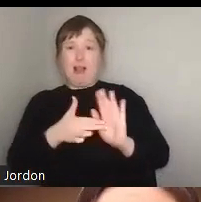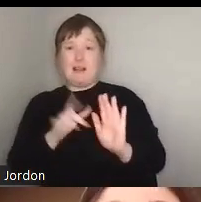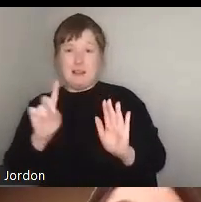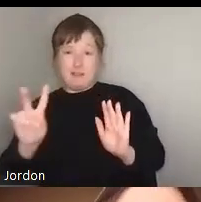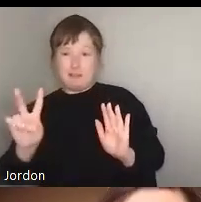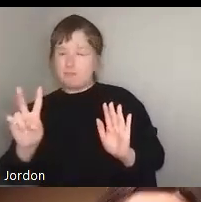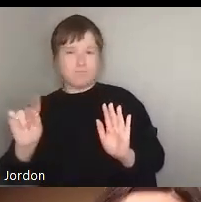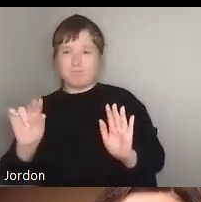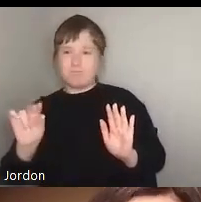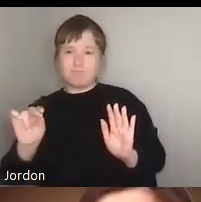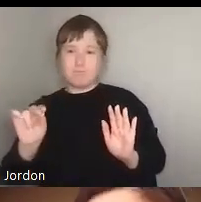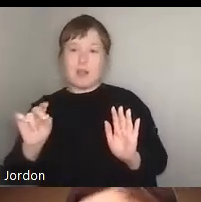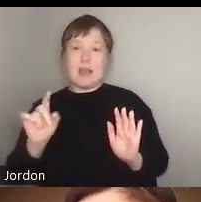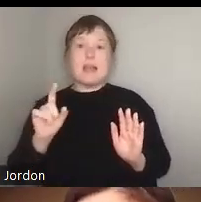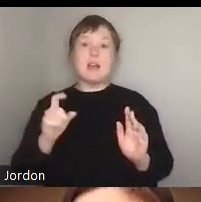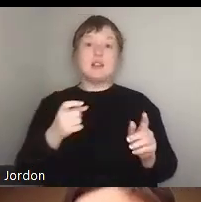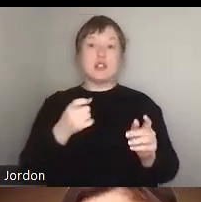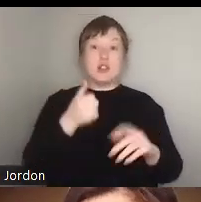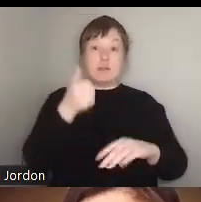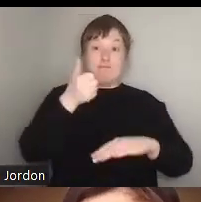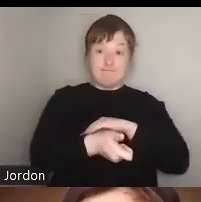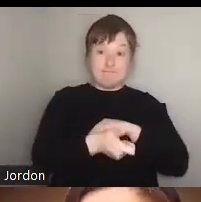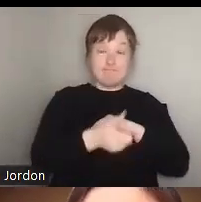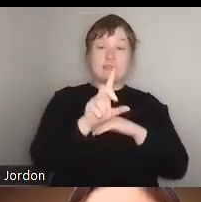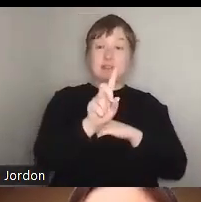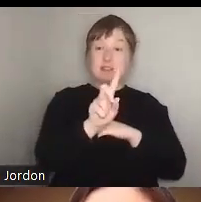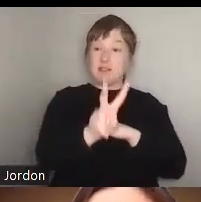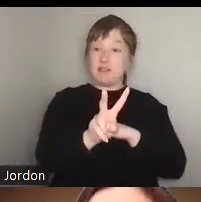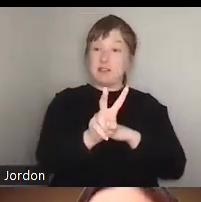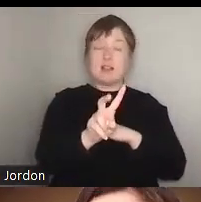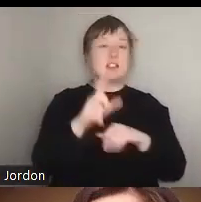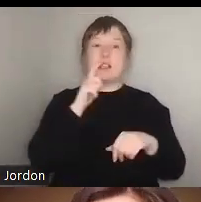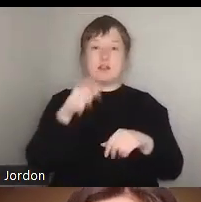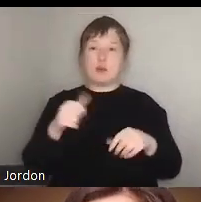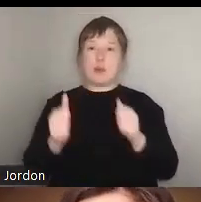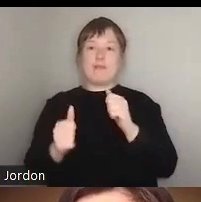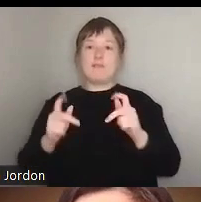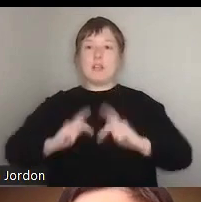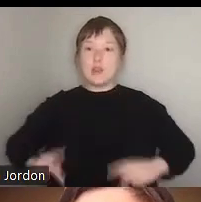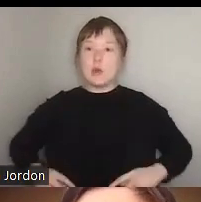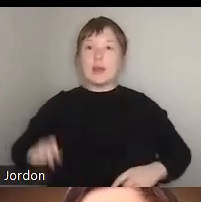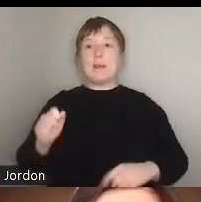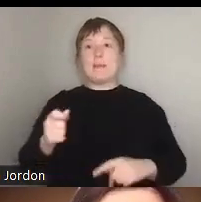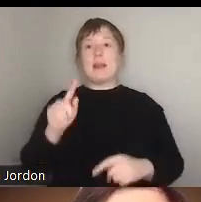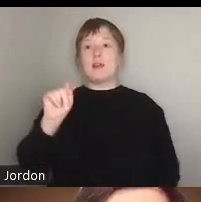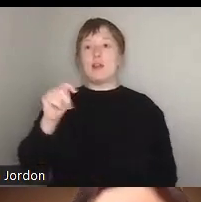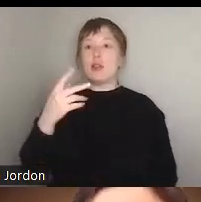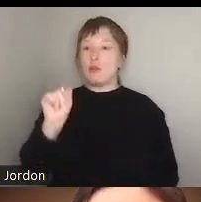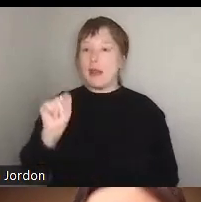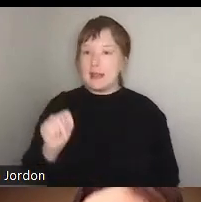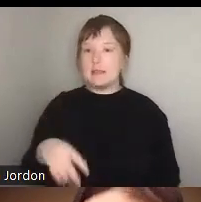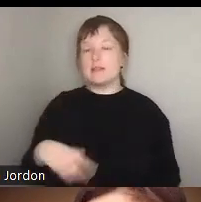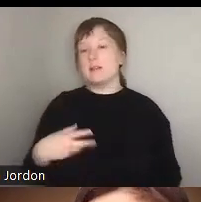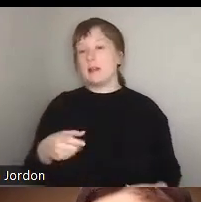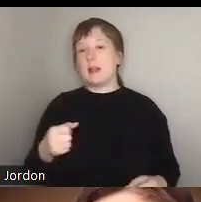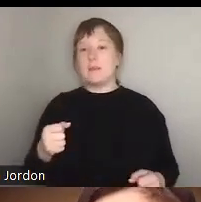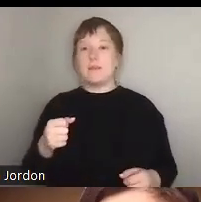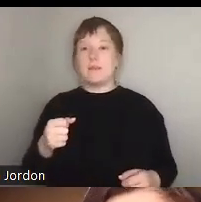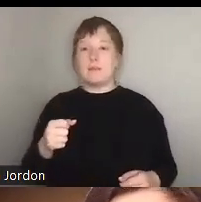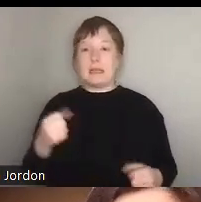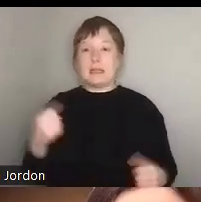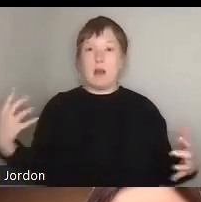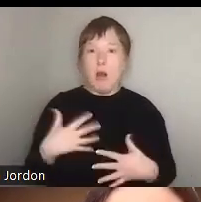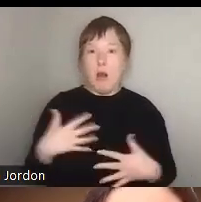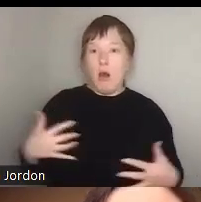violence. For someone to be charged, it doesn't have to include physical violence. There can be threats of it. It can be that person being scared that it's going